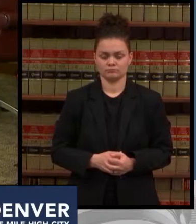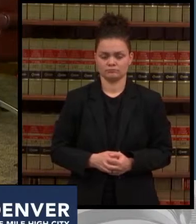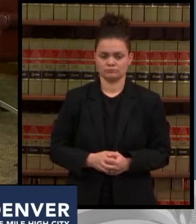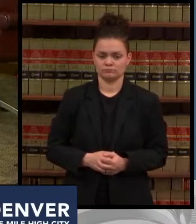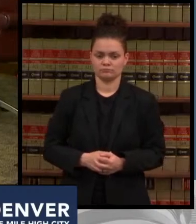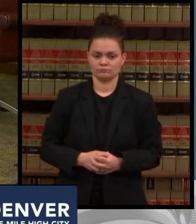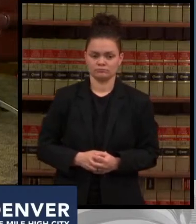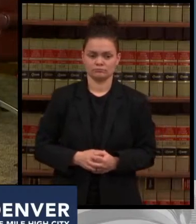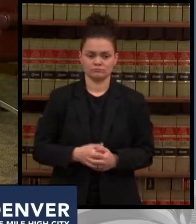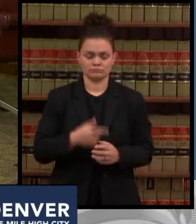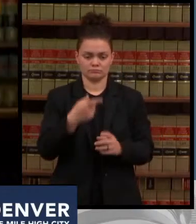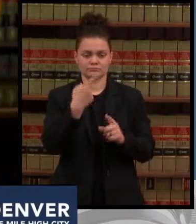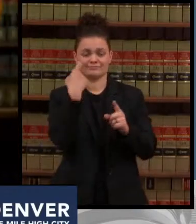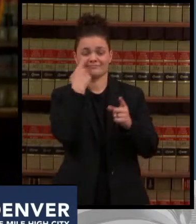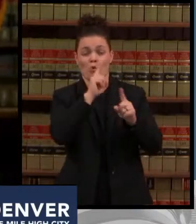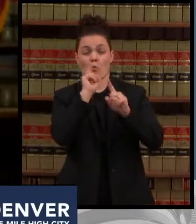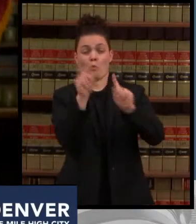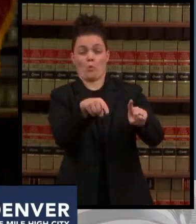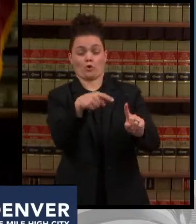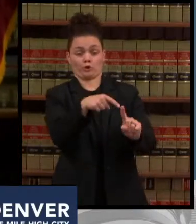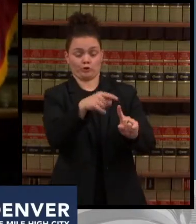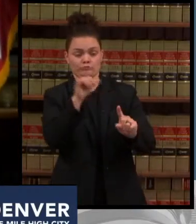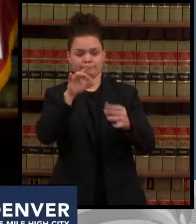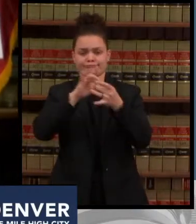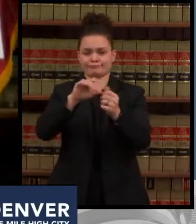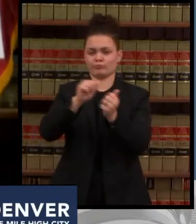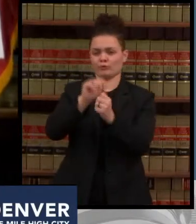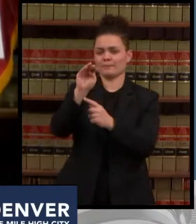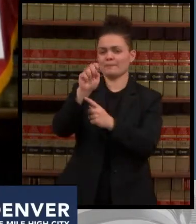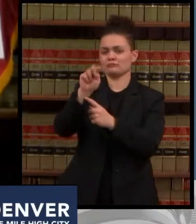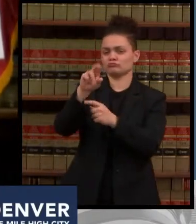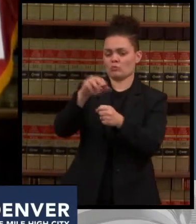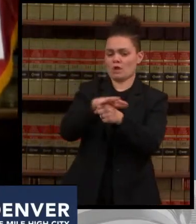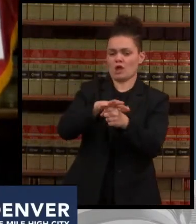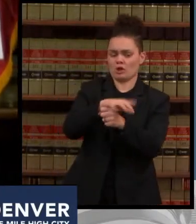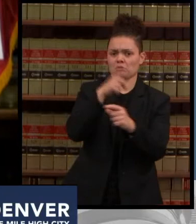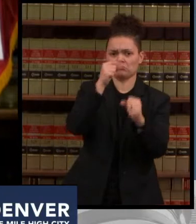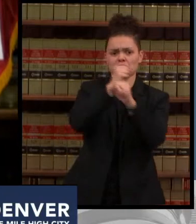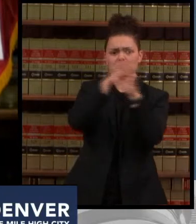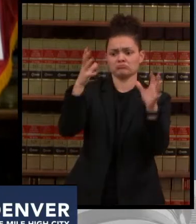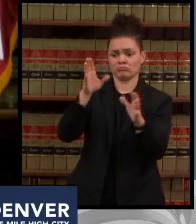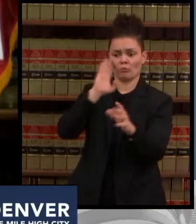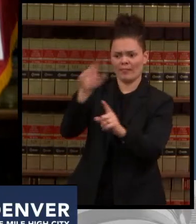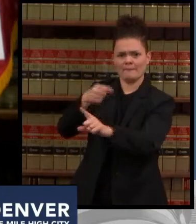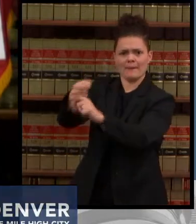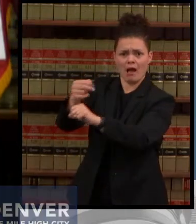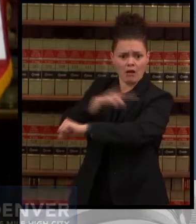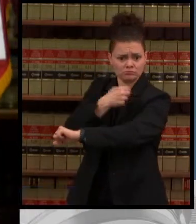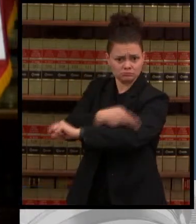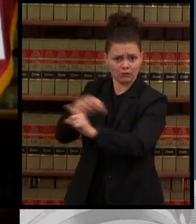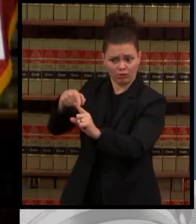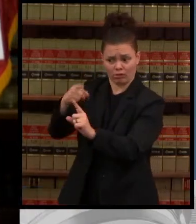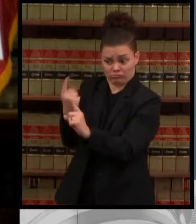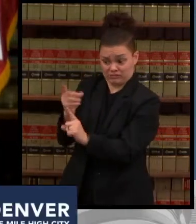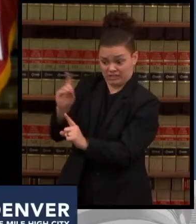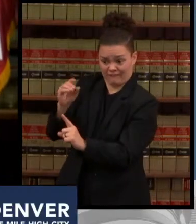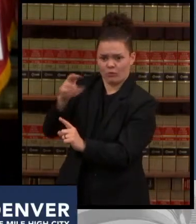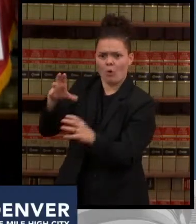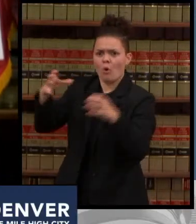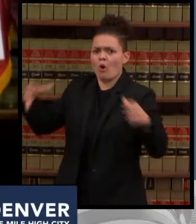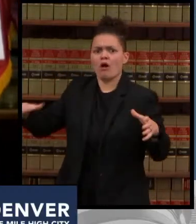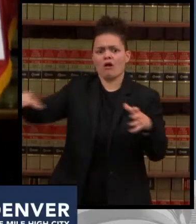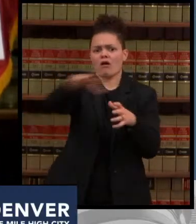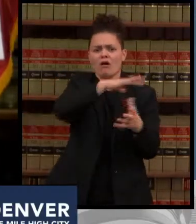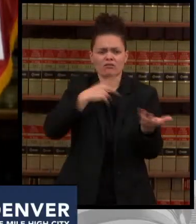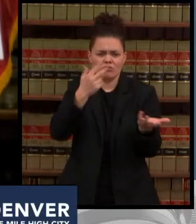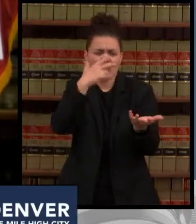The best solution would be for the entire state, in fact, the entire country, to have a vaccine mandate that would call for everybody to get vaccinated.